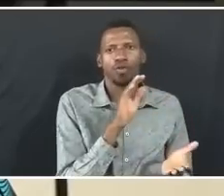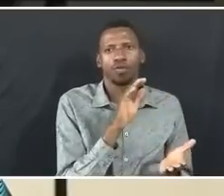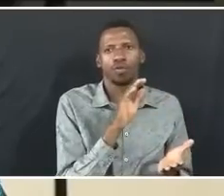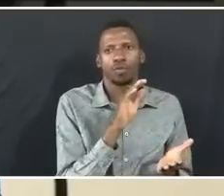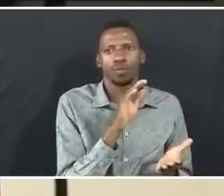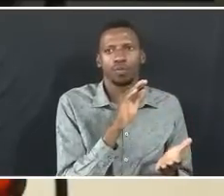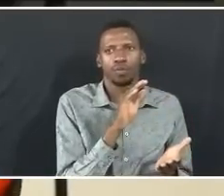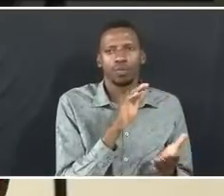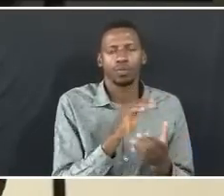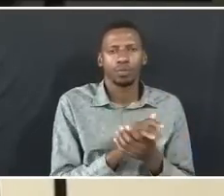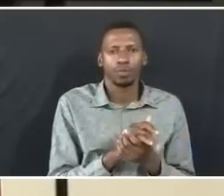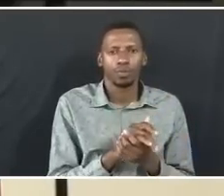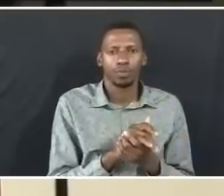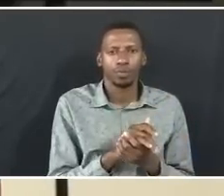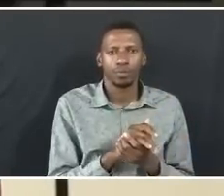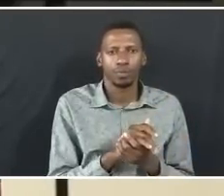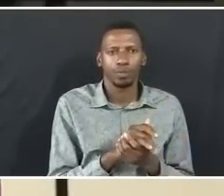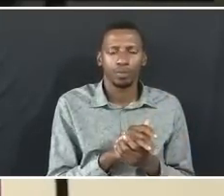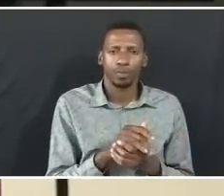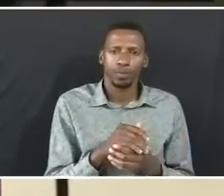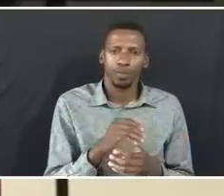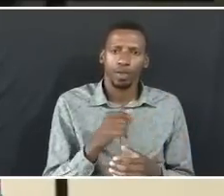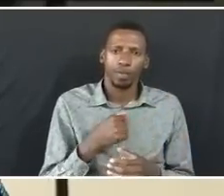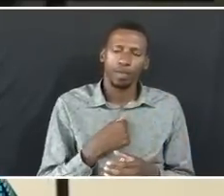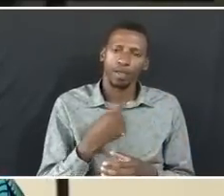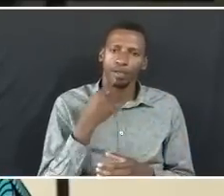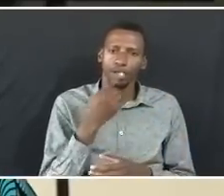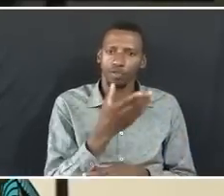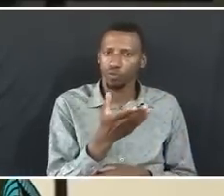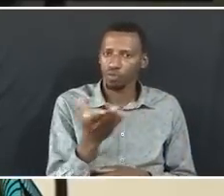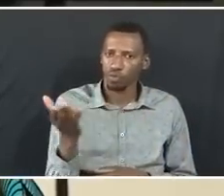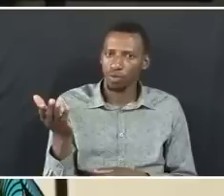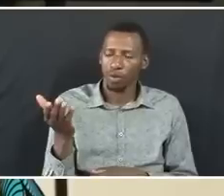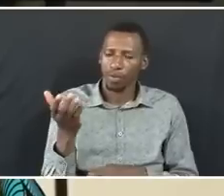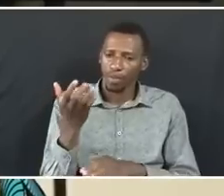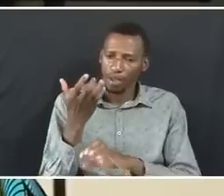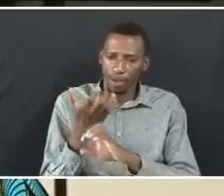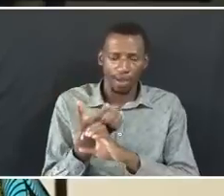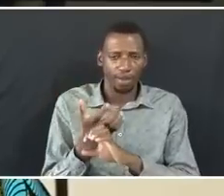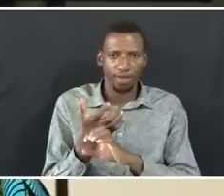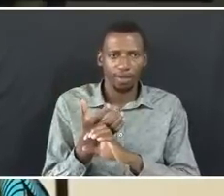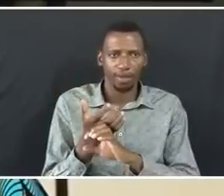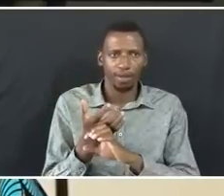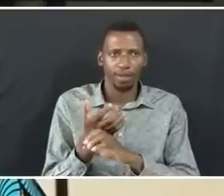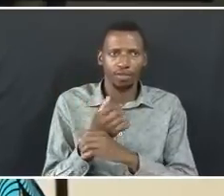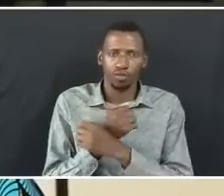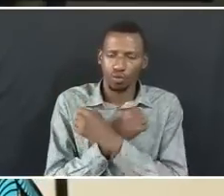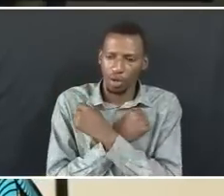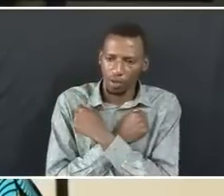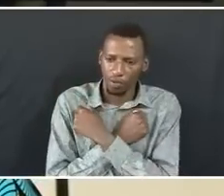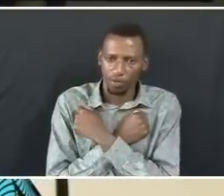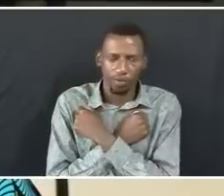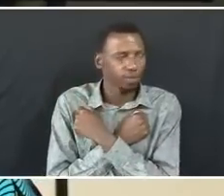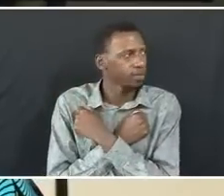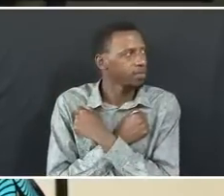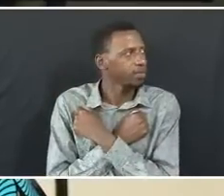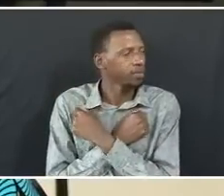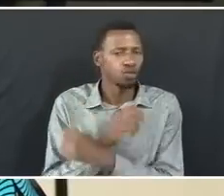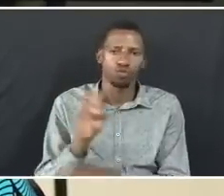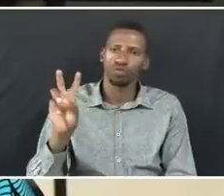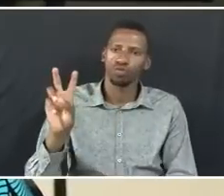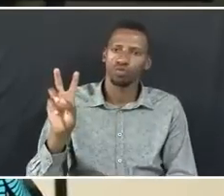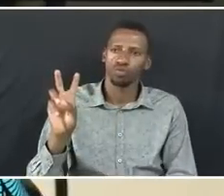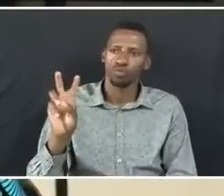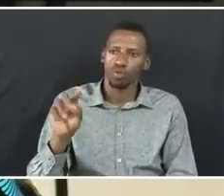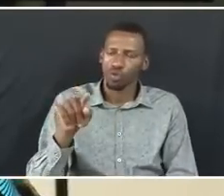the mother. Friends, I tell you, it's hard to love two women. Cannot serve